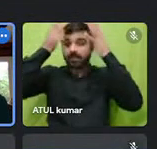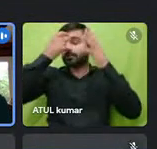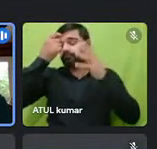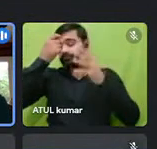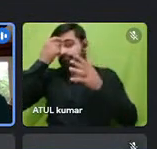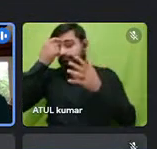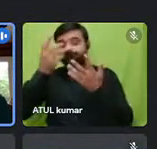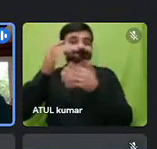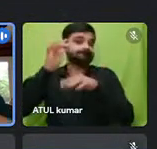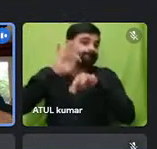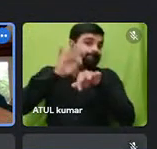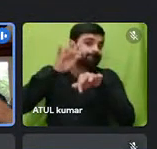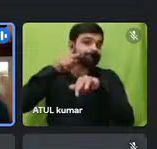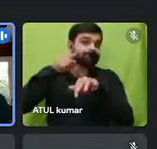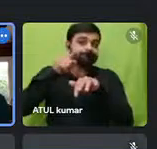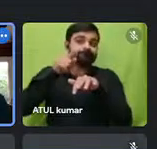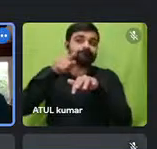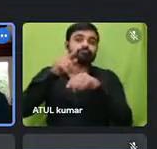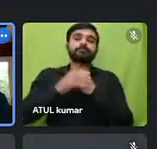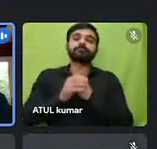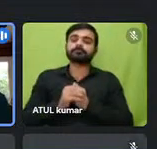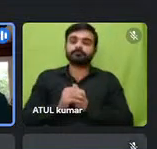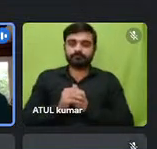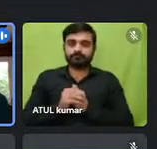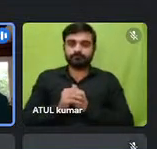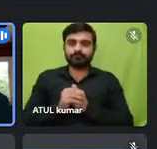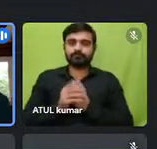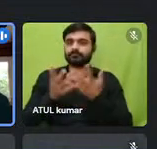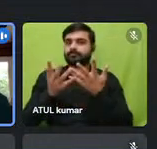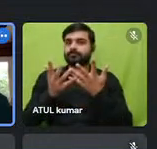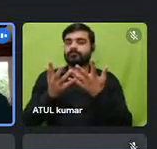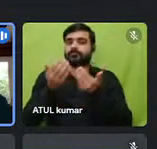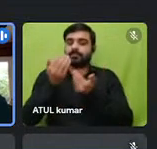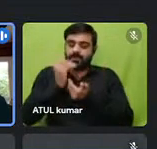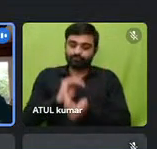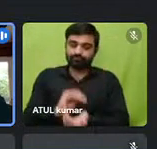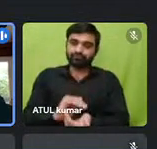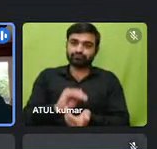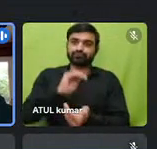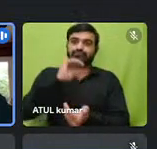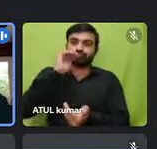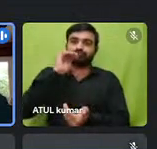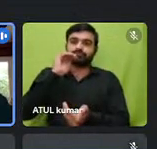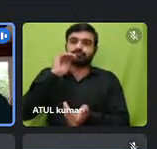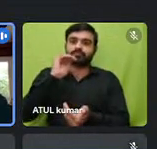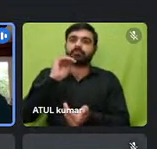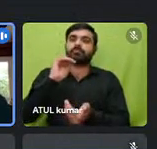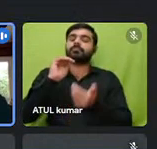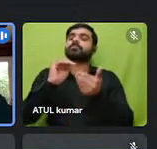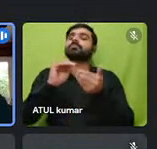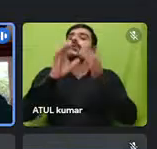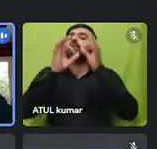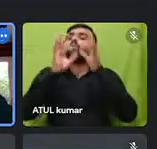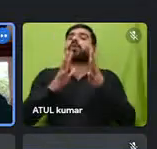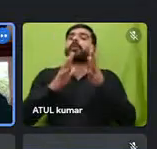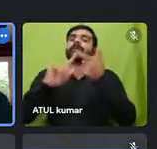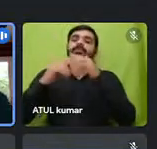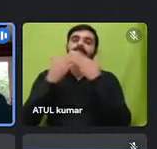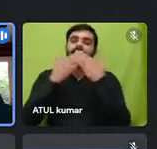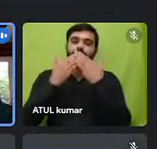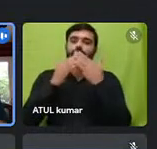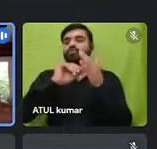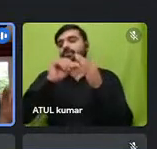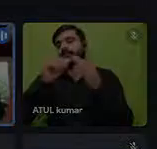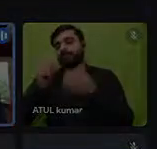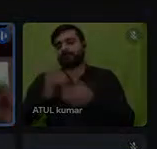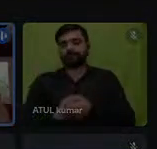Sensitive period is in throughout childhood, so the period of formal education and so on.